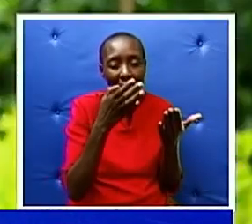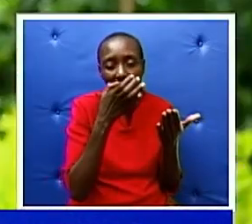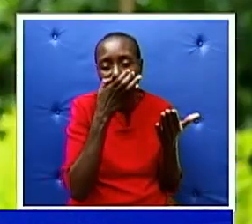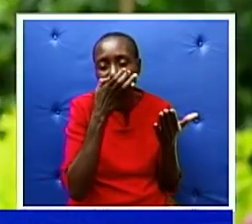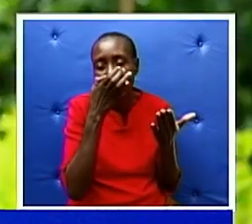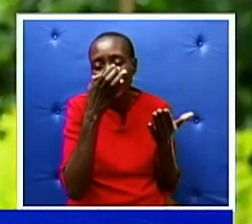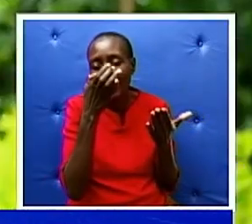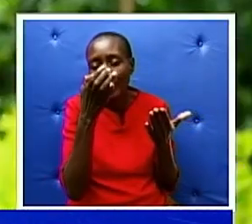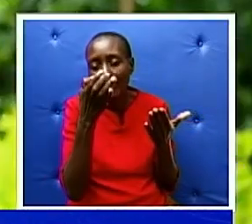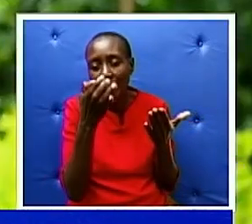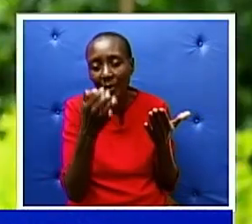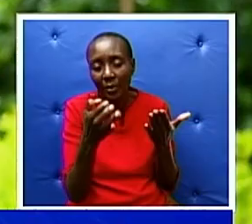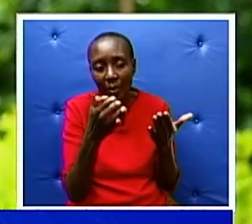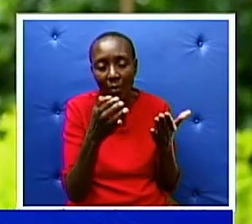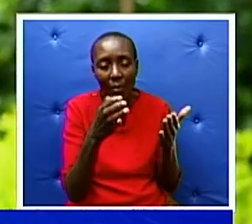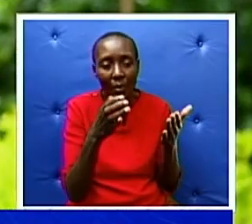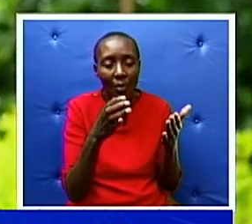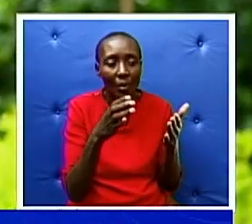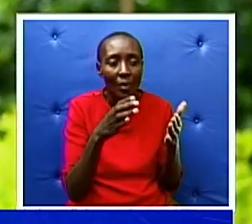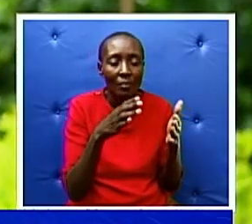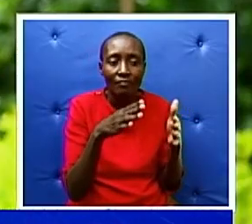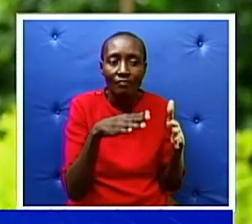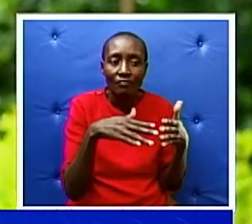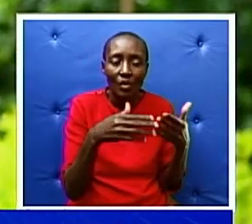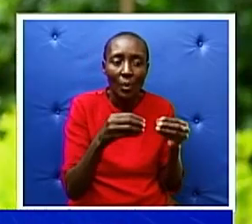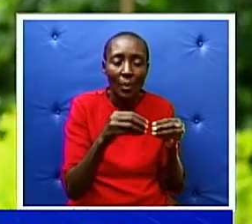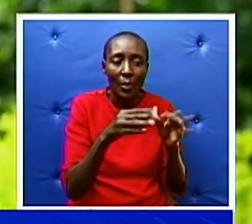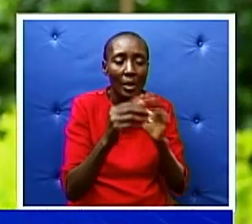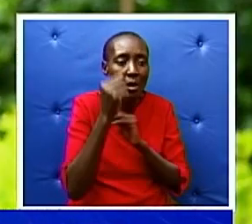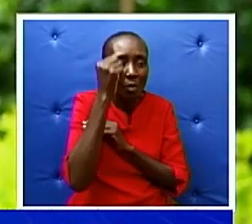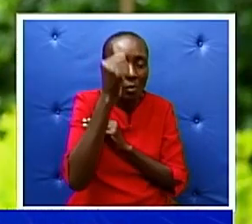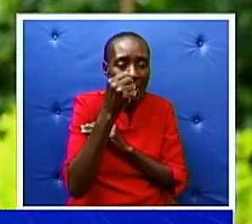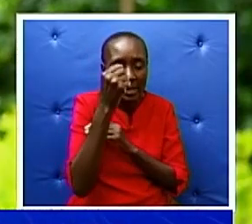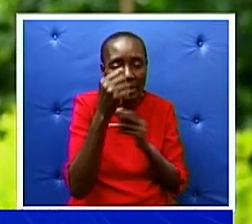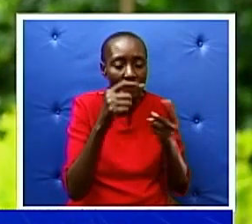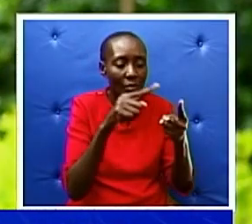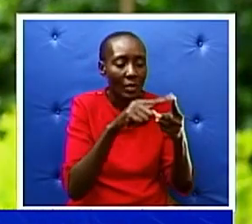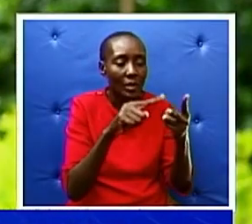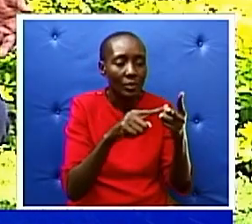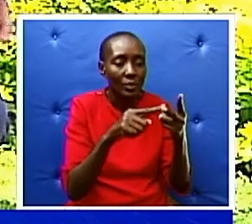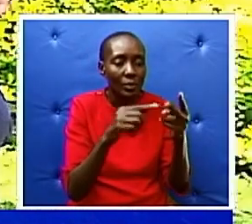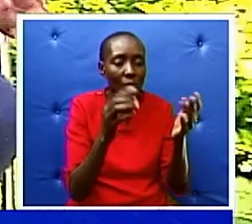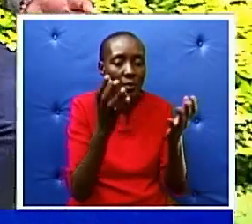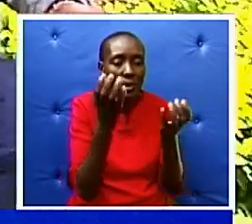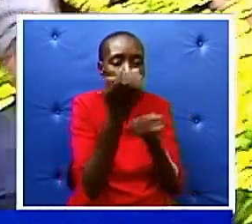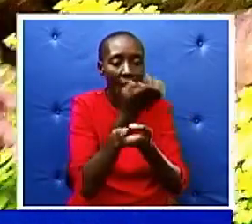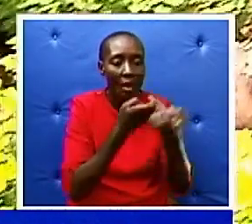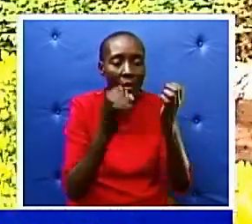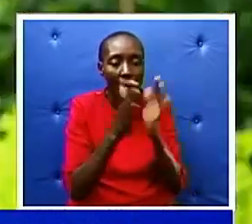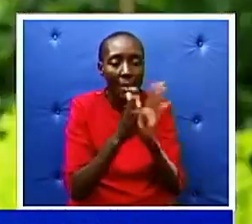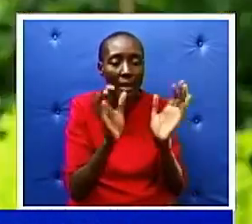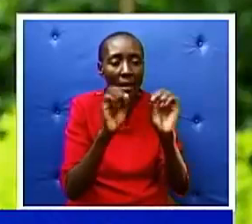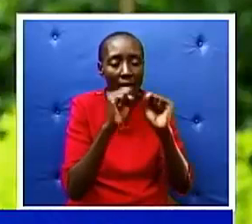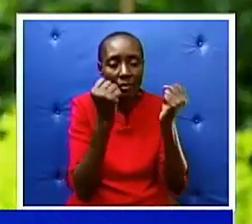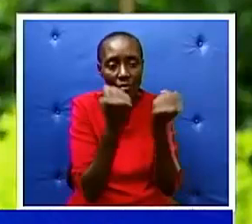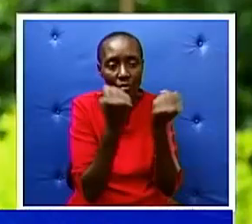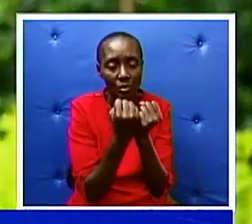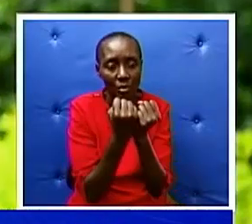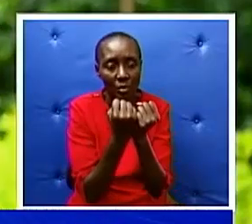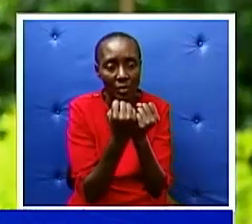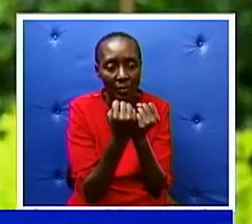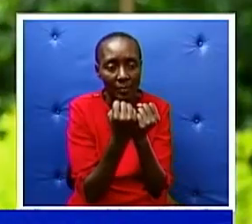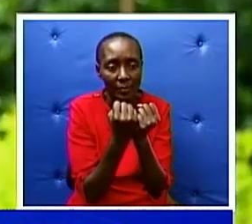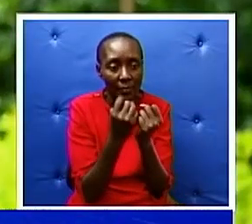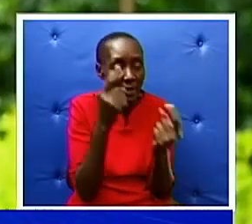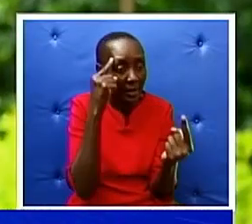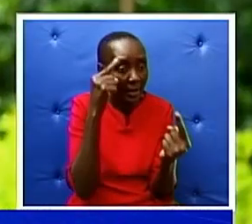spread propaganda from politics to the social and economic pillars of the Vision 2030, because our